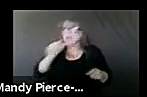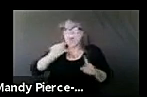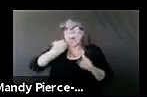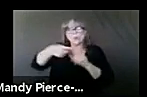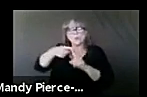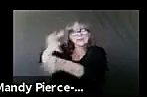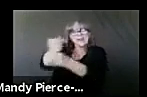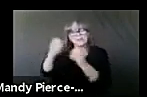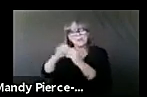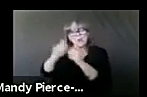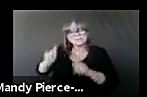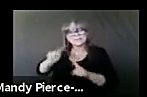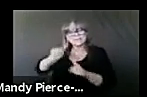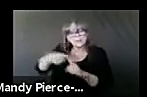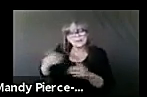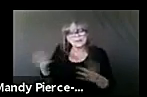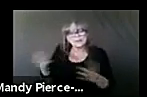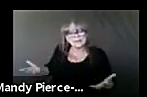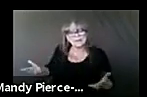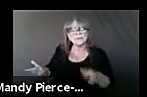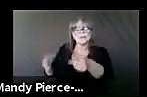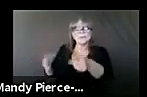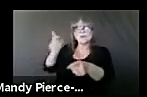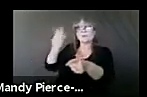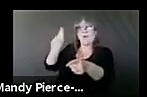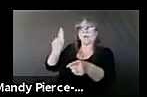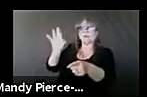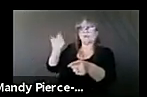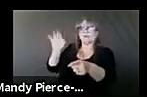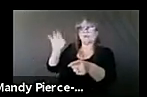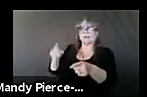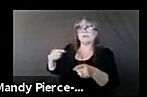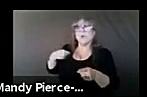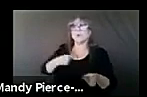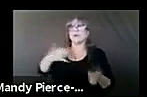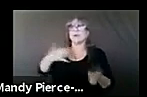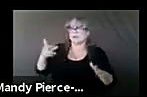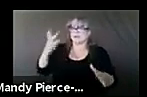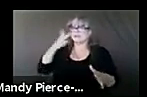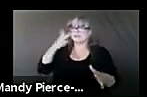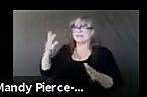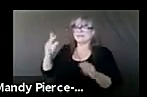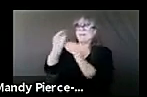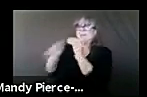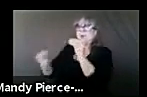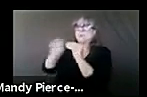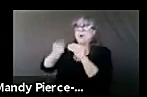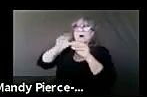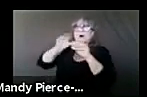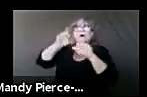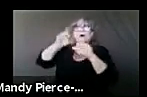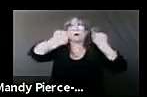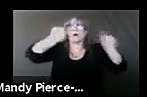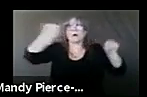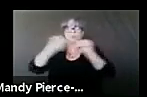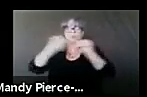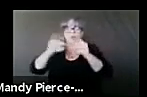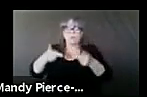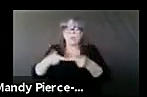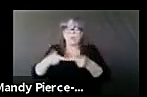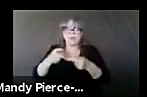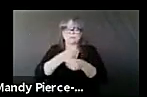the commercial labs and commercial partners. Certainly a number of institutions across the state, like University